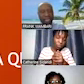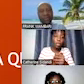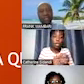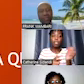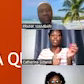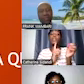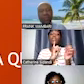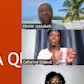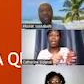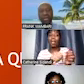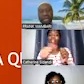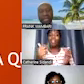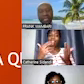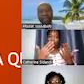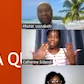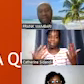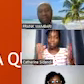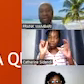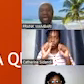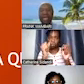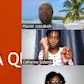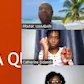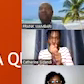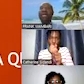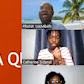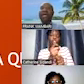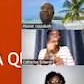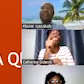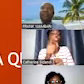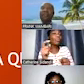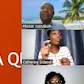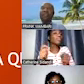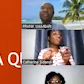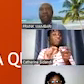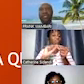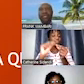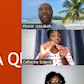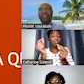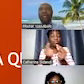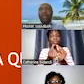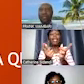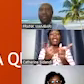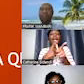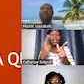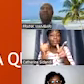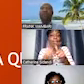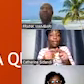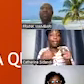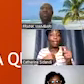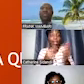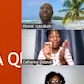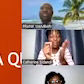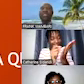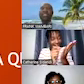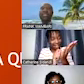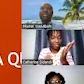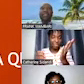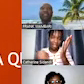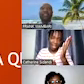thing you need to do, write a forward plan with actions written, with action plan. What it is